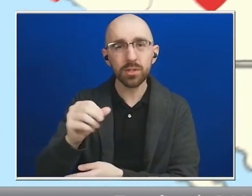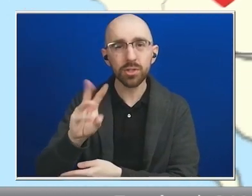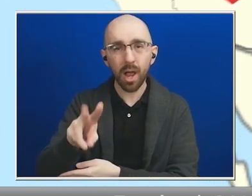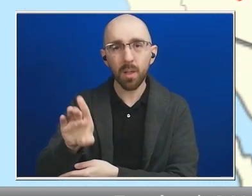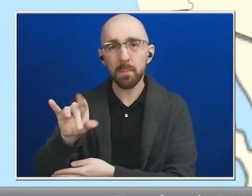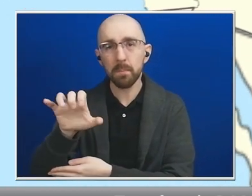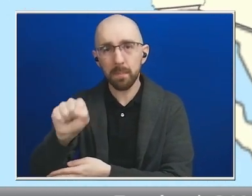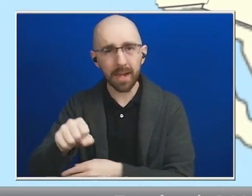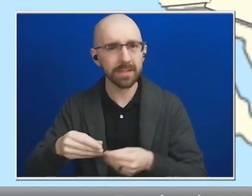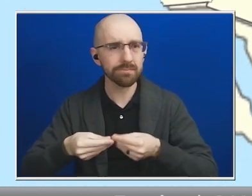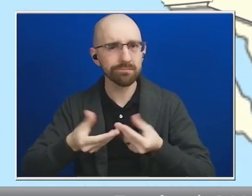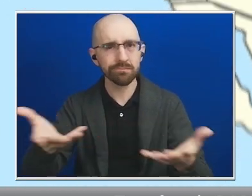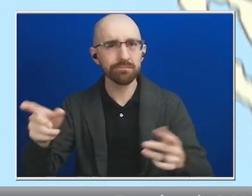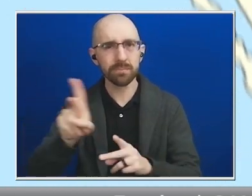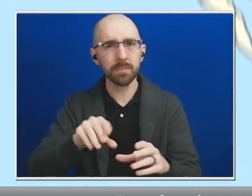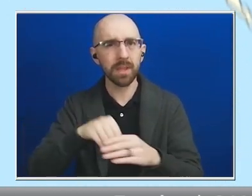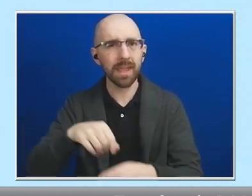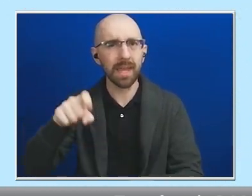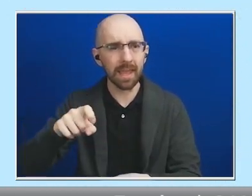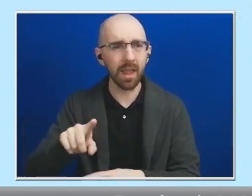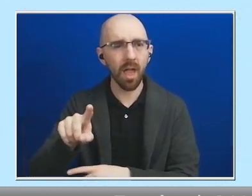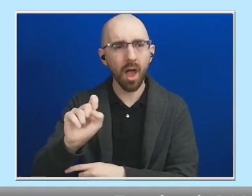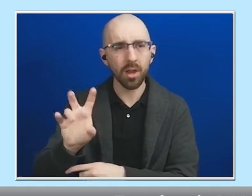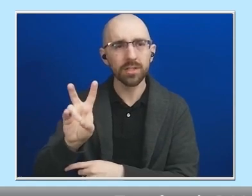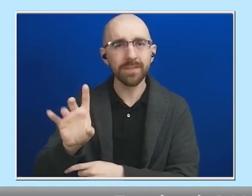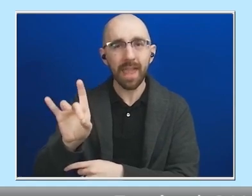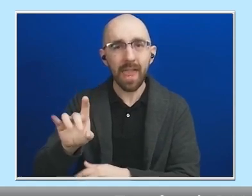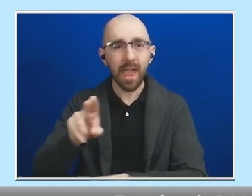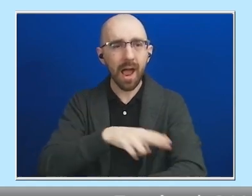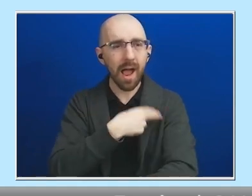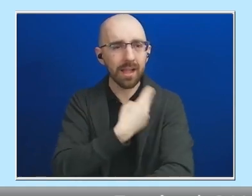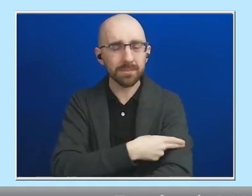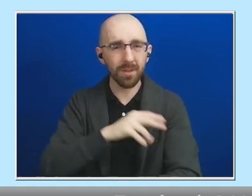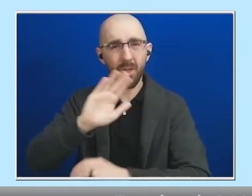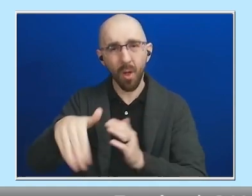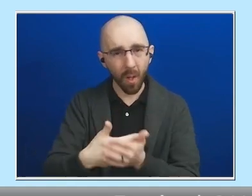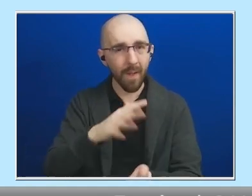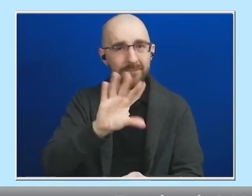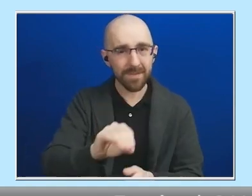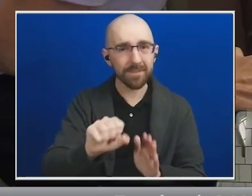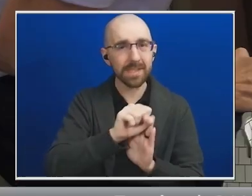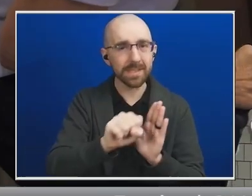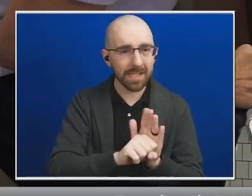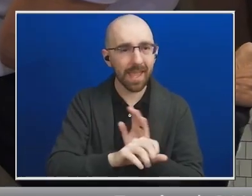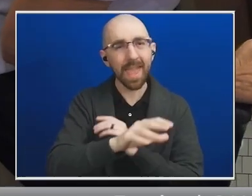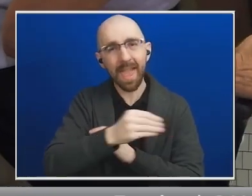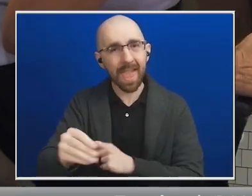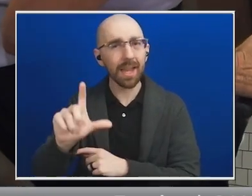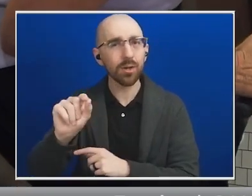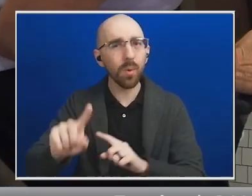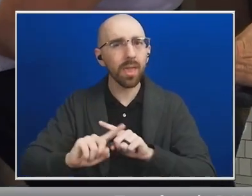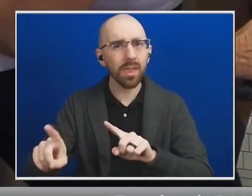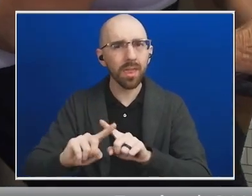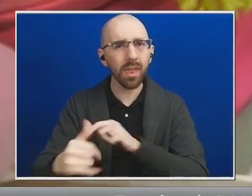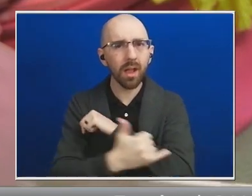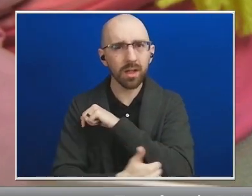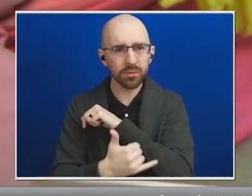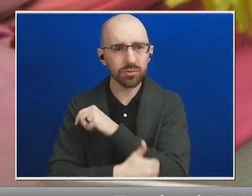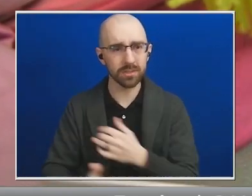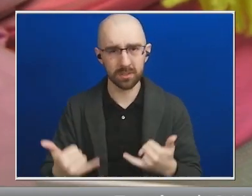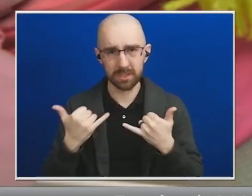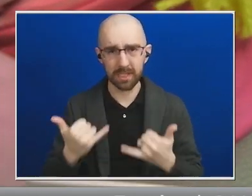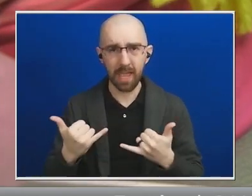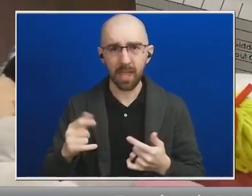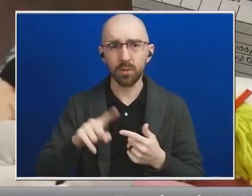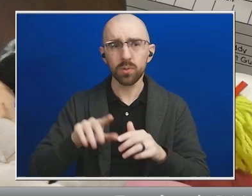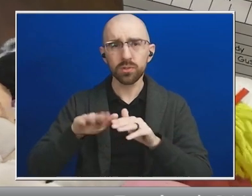in 178 hospitals in all 50 states and 20 countries. And today, to children in the